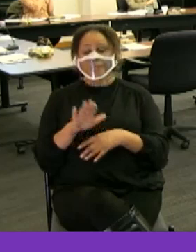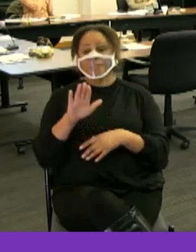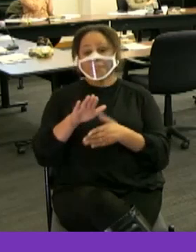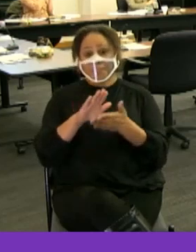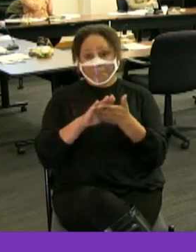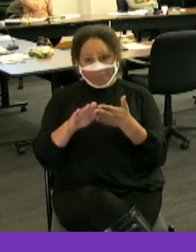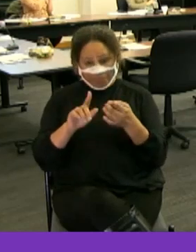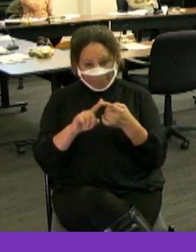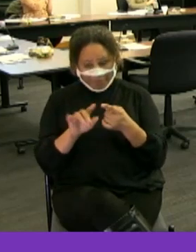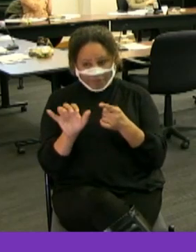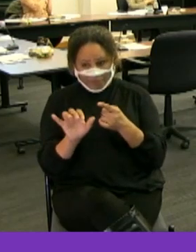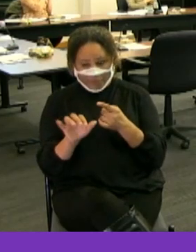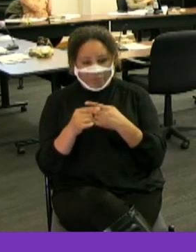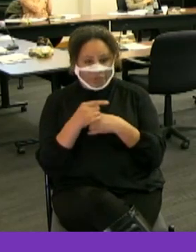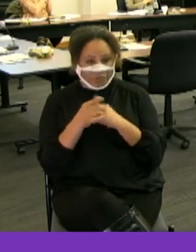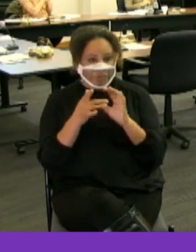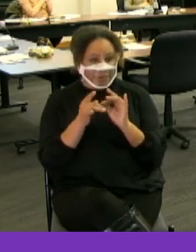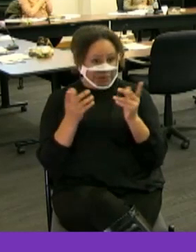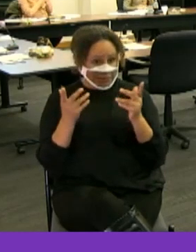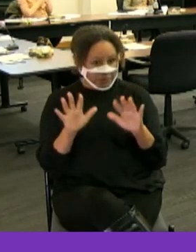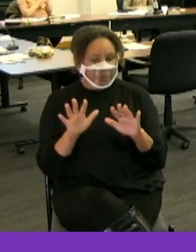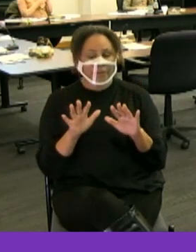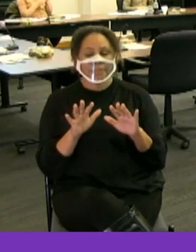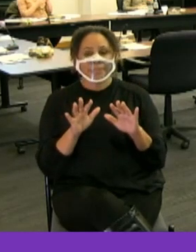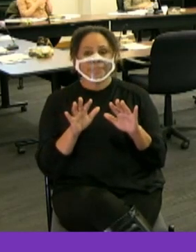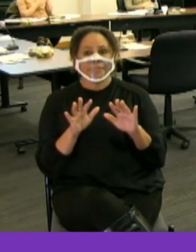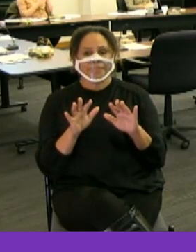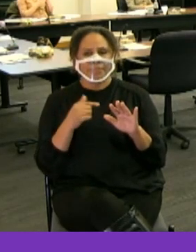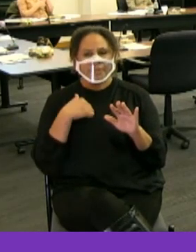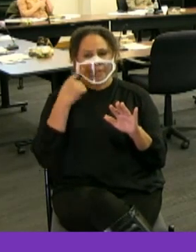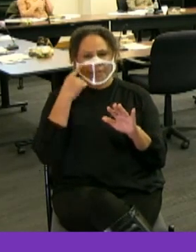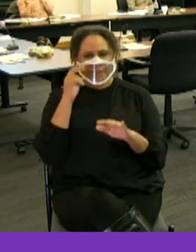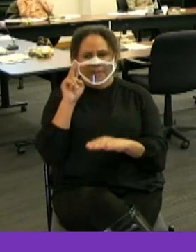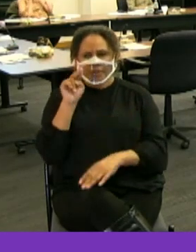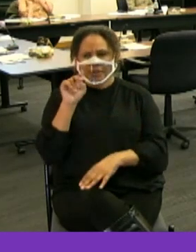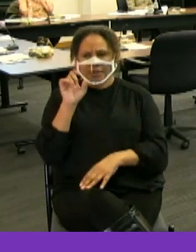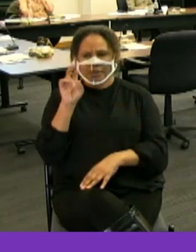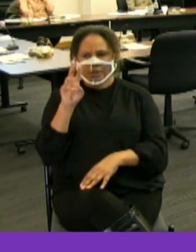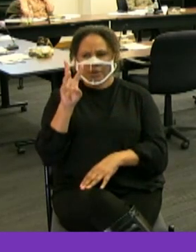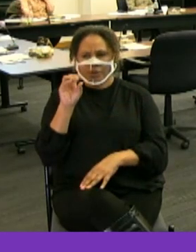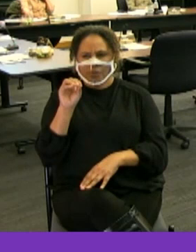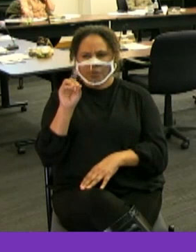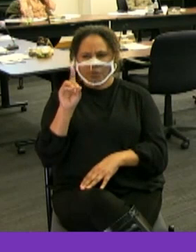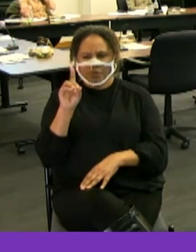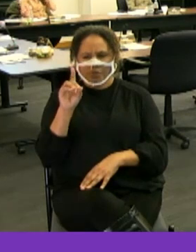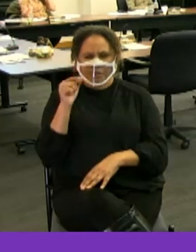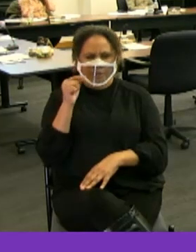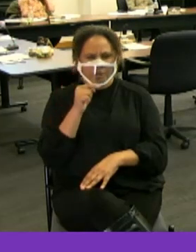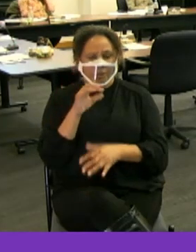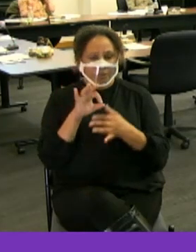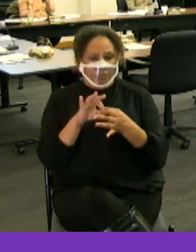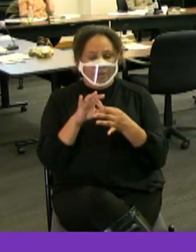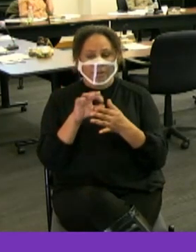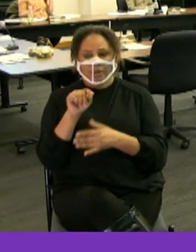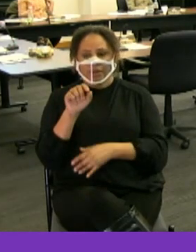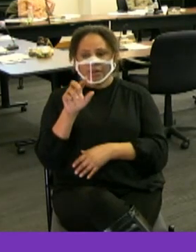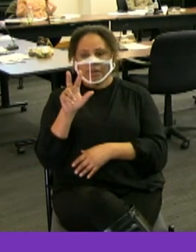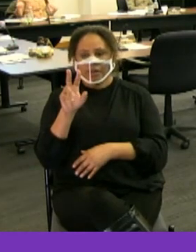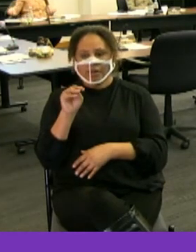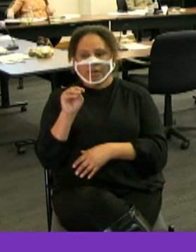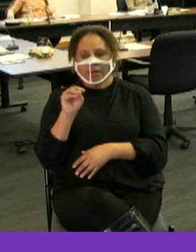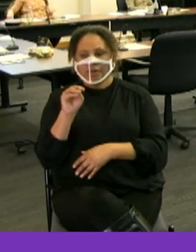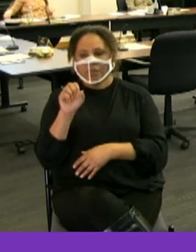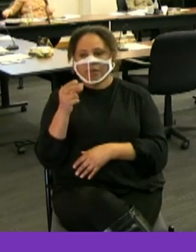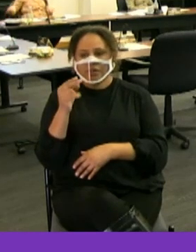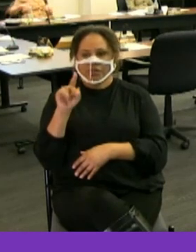too that she mentioned too, Underwood mentioned, I think it was Underwood, was regards to township funds that are